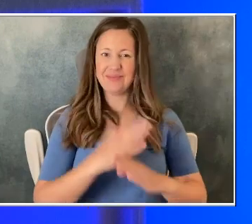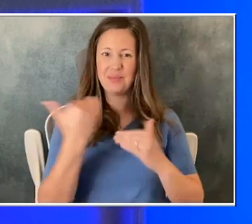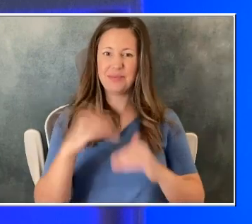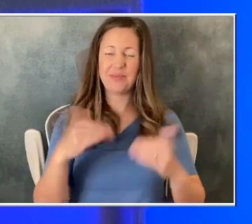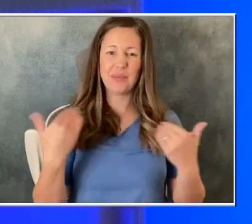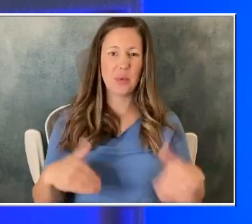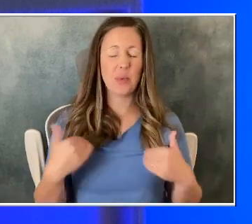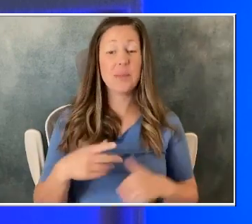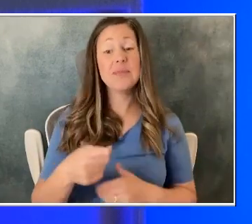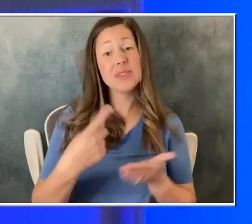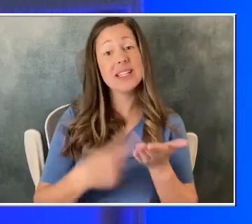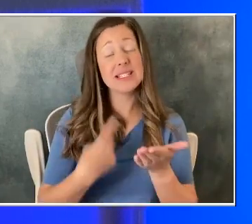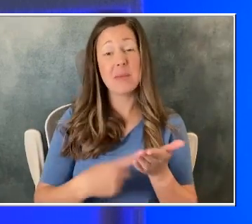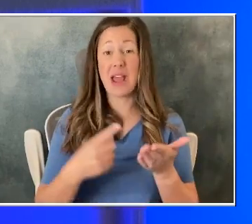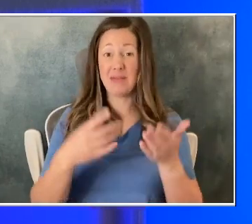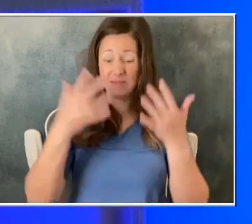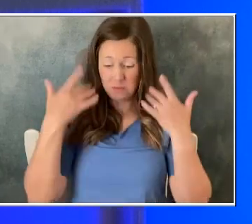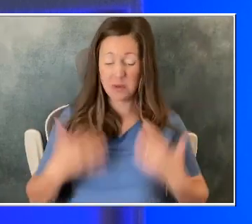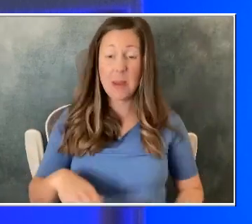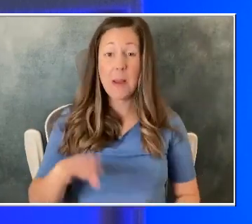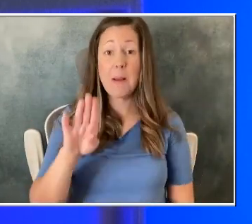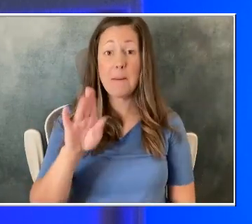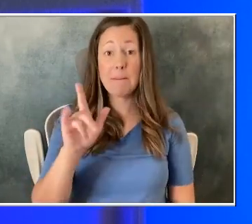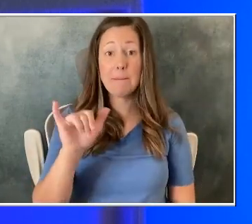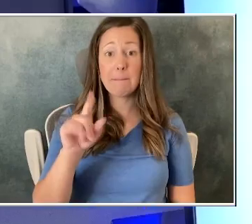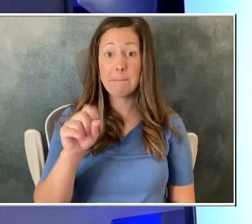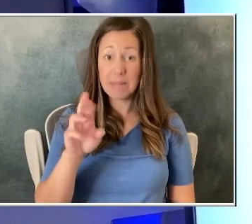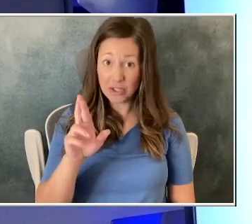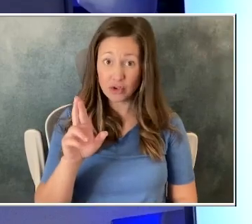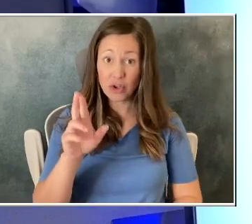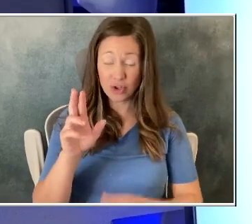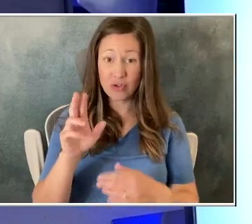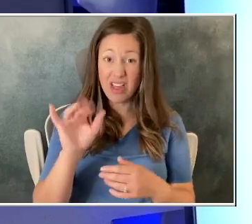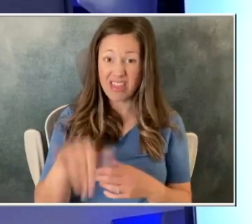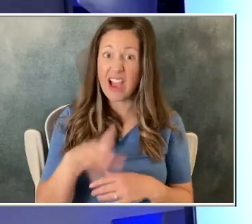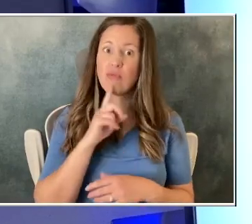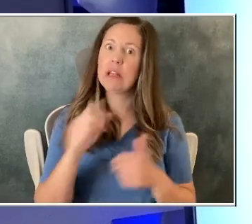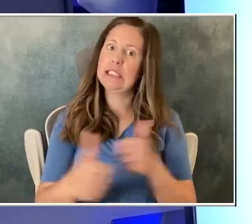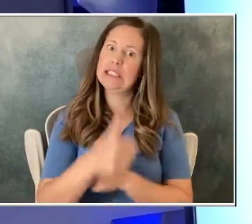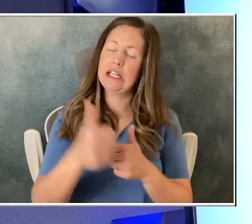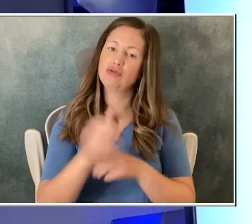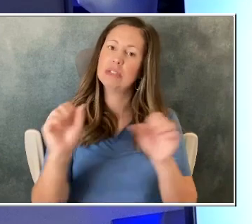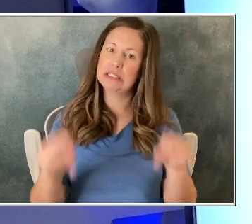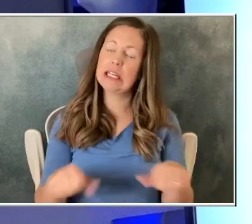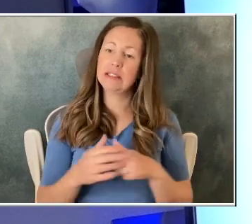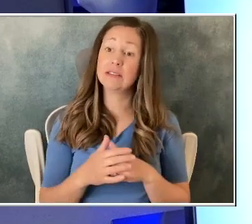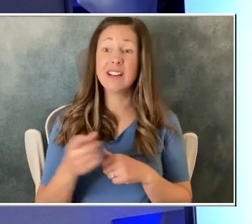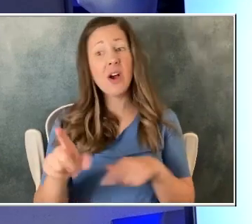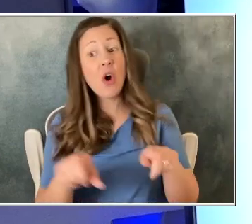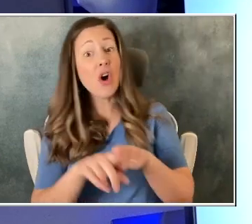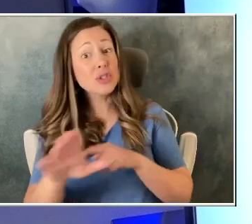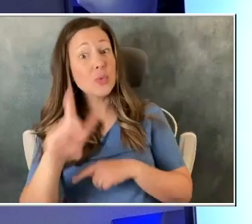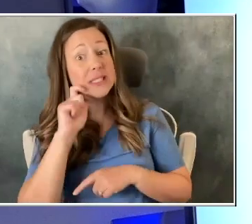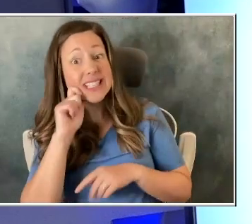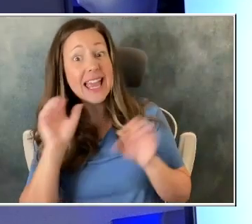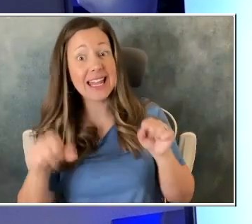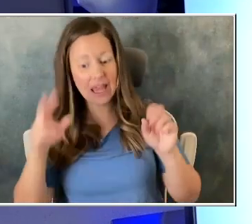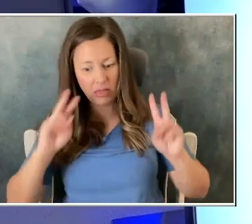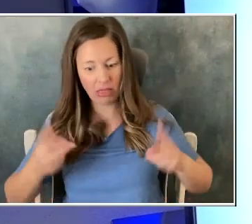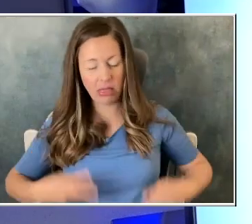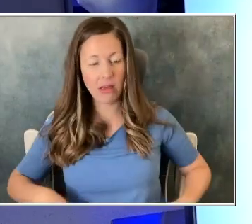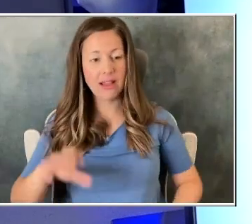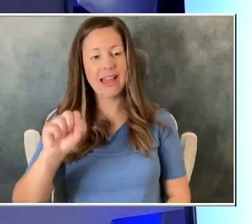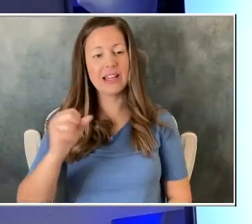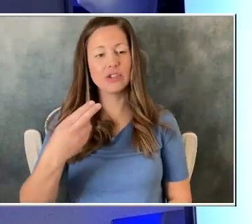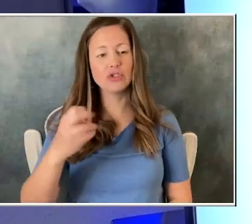blistering disease, and that actually can be a very dangerous type of reaction. Right, I mean, you can even start shedding your skin, right? And you get these really strange reactions, and then you're